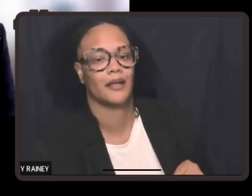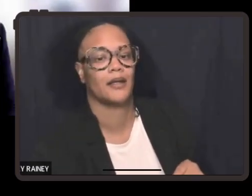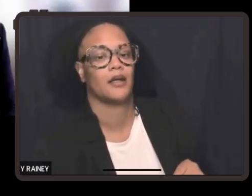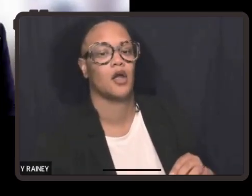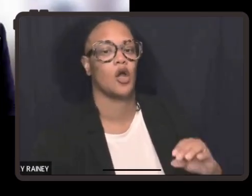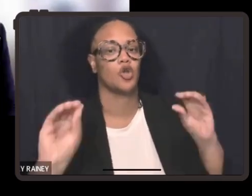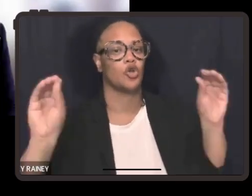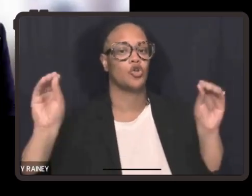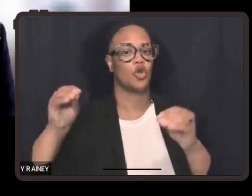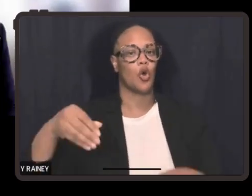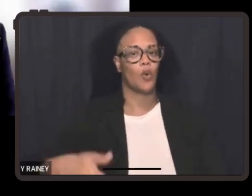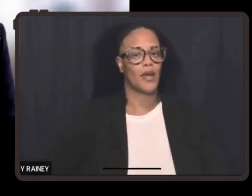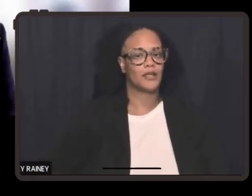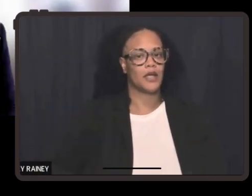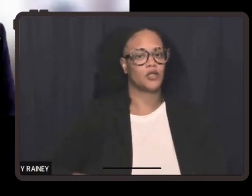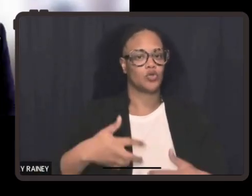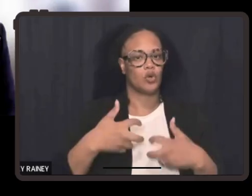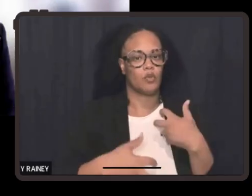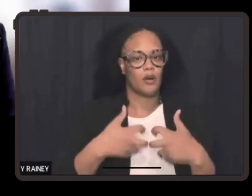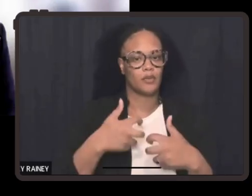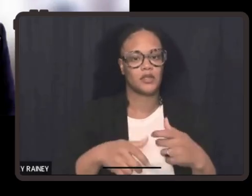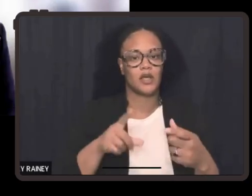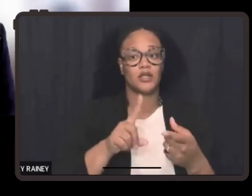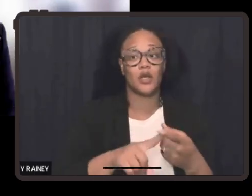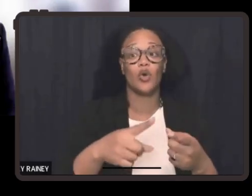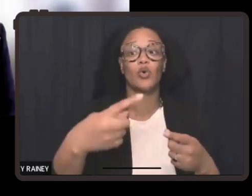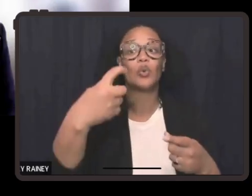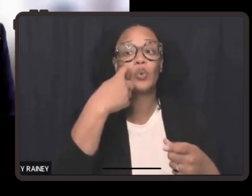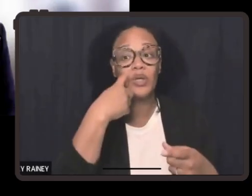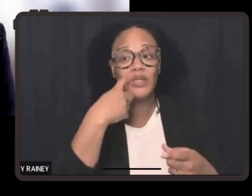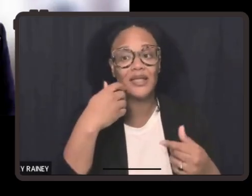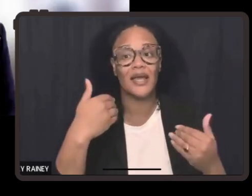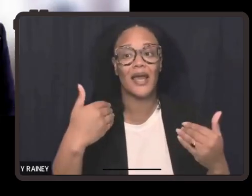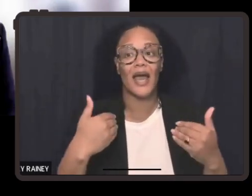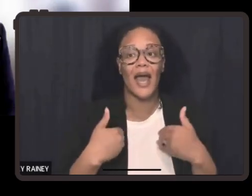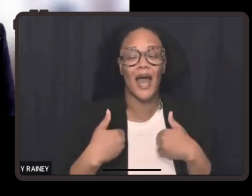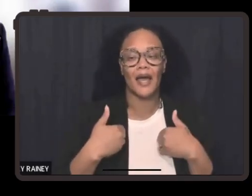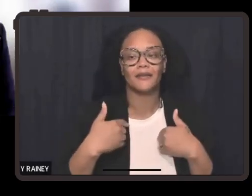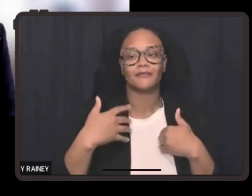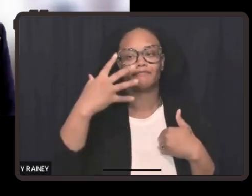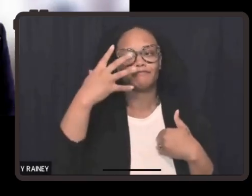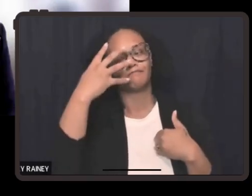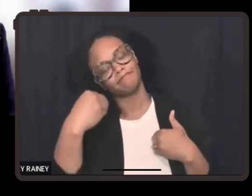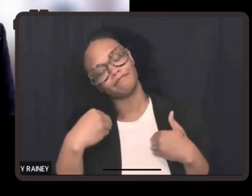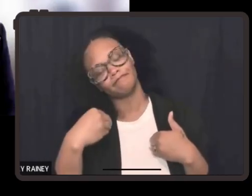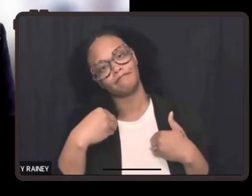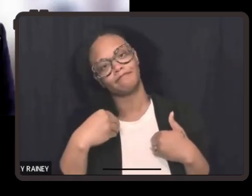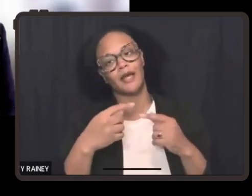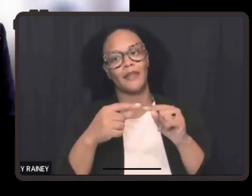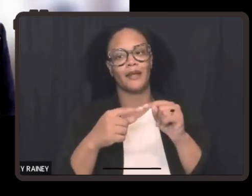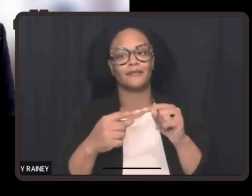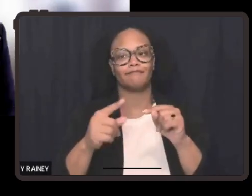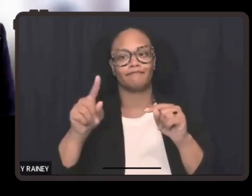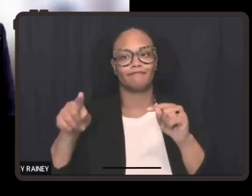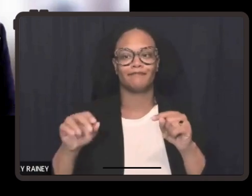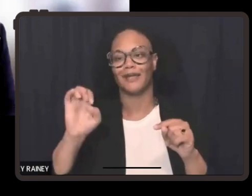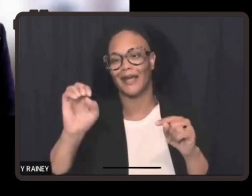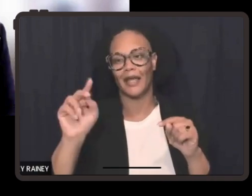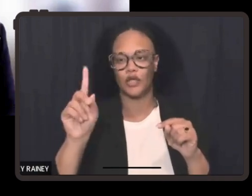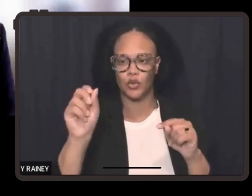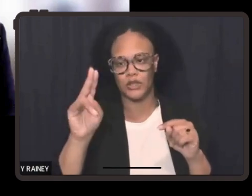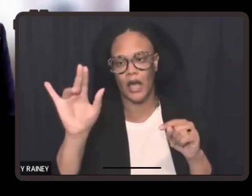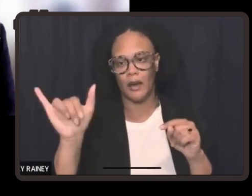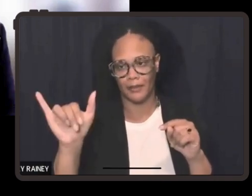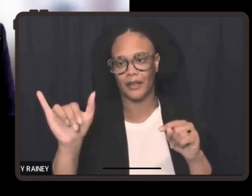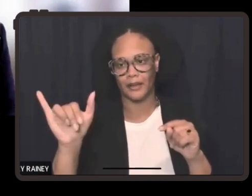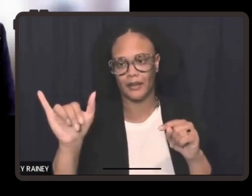through an endoscopy under anesthesia. After that, she's been struggling going through the bathroom.